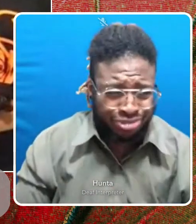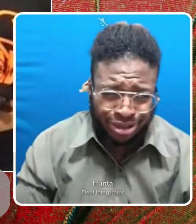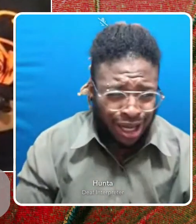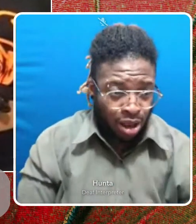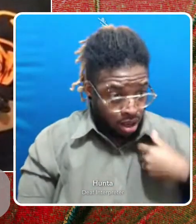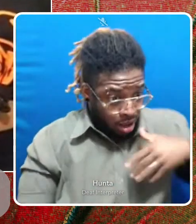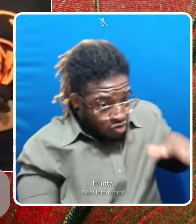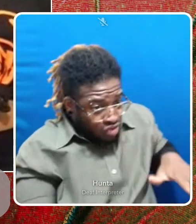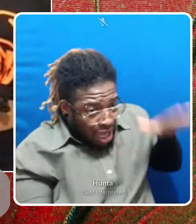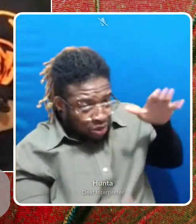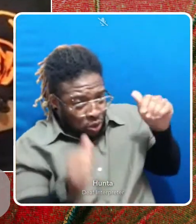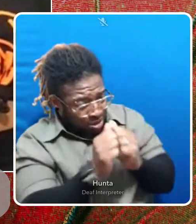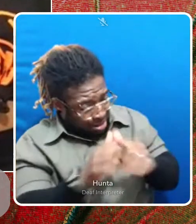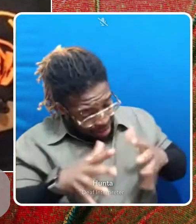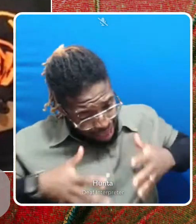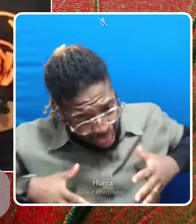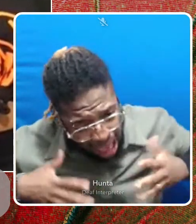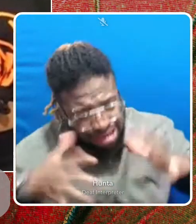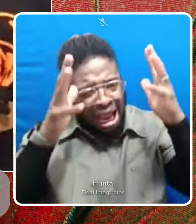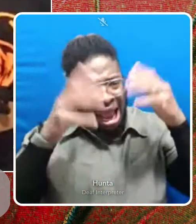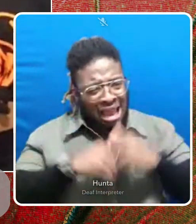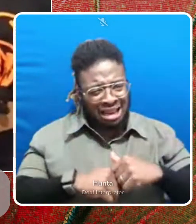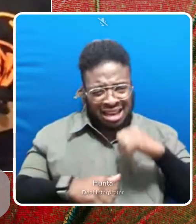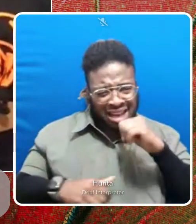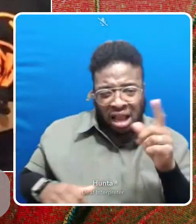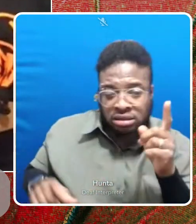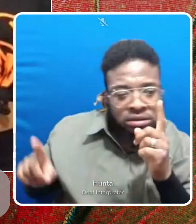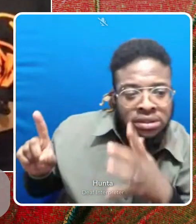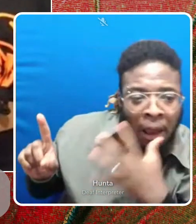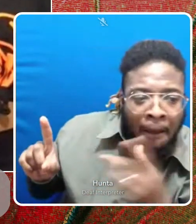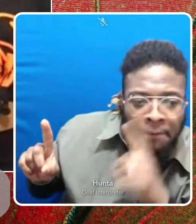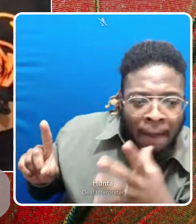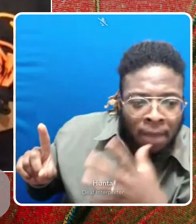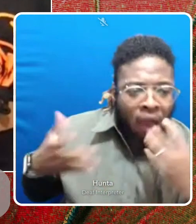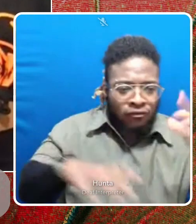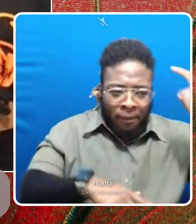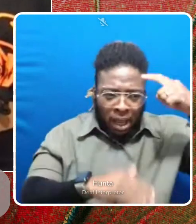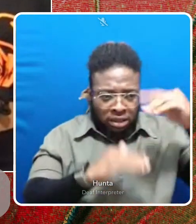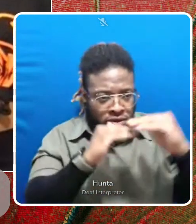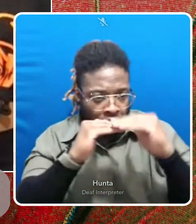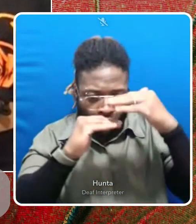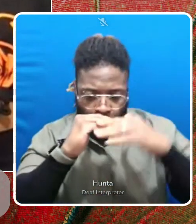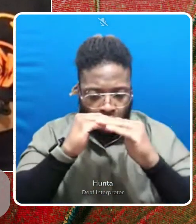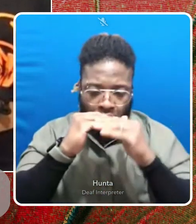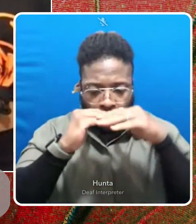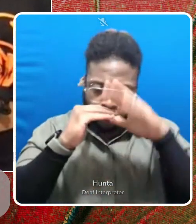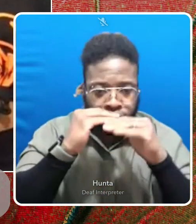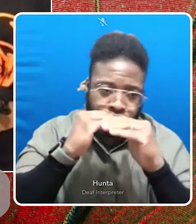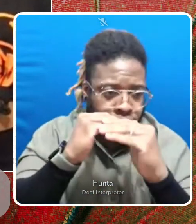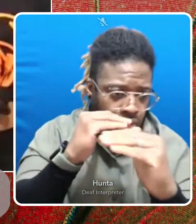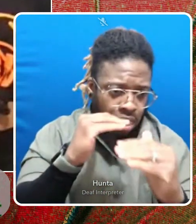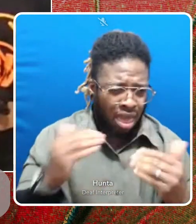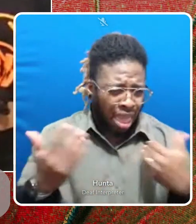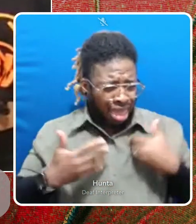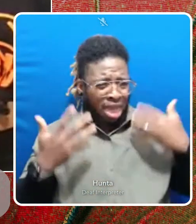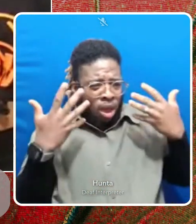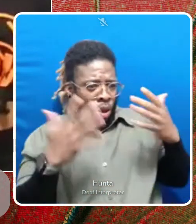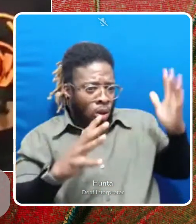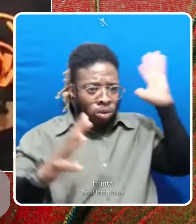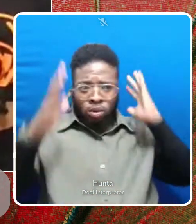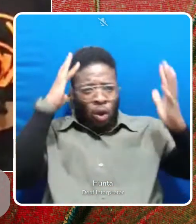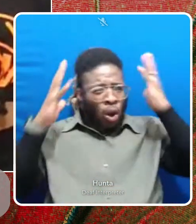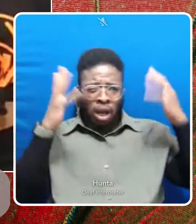words binding away at my already fragile mental state. Anxiety was the dark woods that I got lost in, but there was no woodland creatures to lead me to